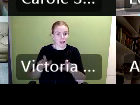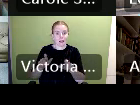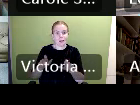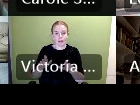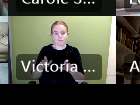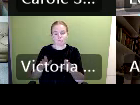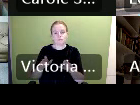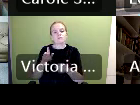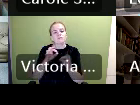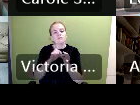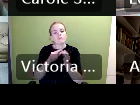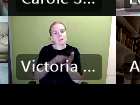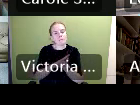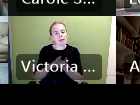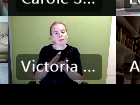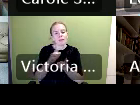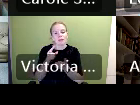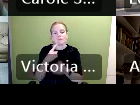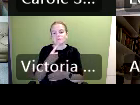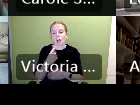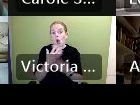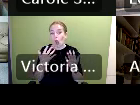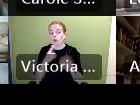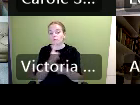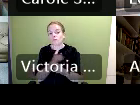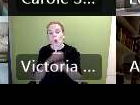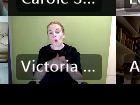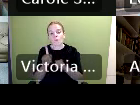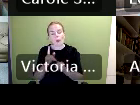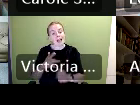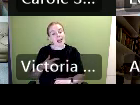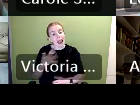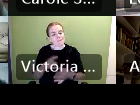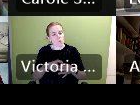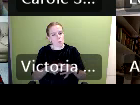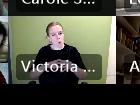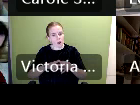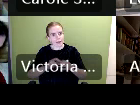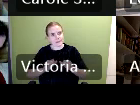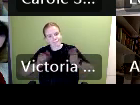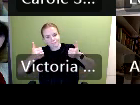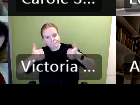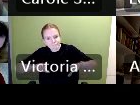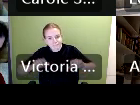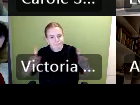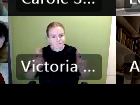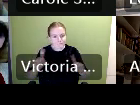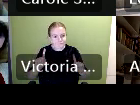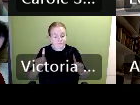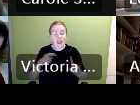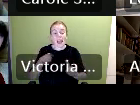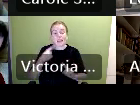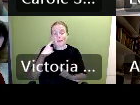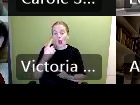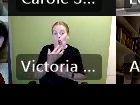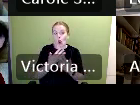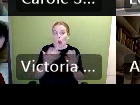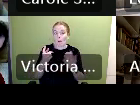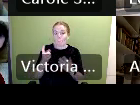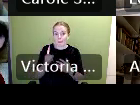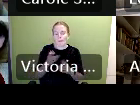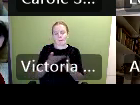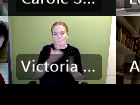around quality of life, as Chris said at the beginning, that the people are living longer, but sometimes living longer with ill health as